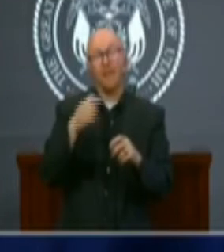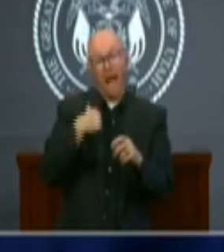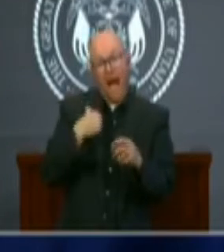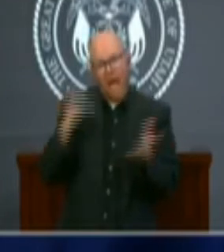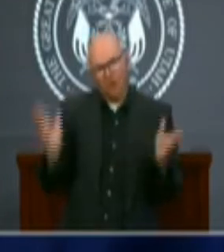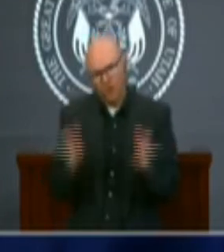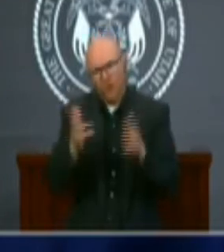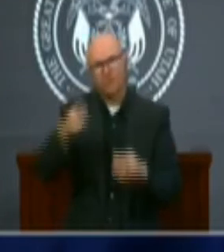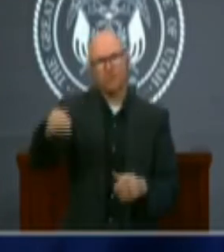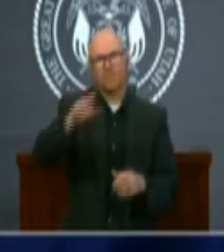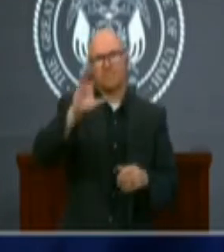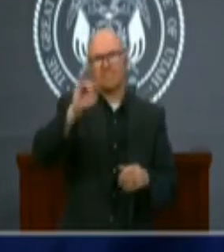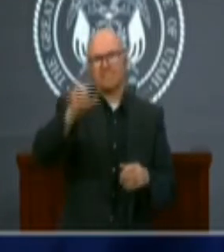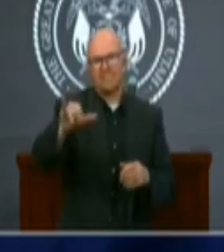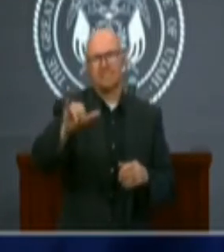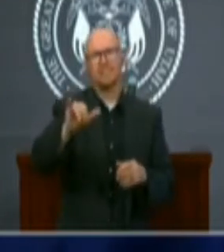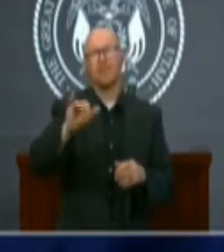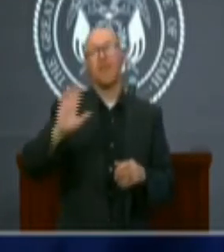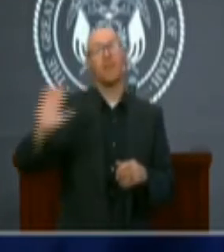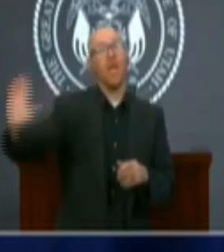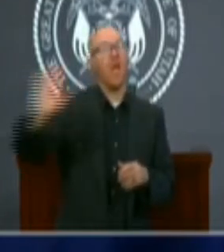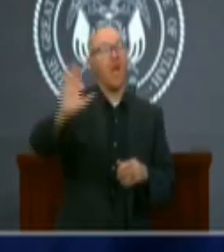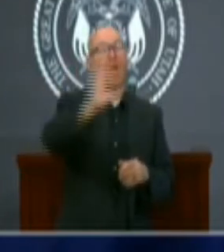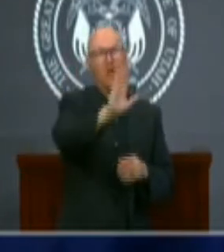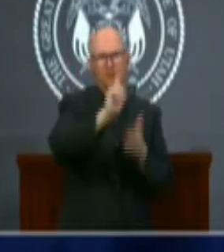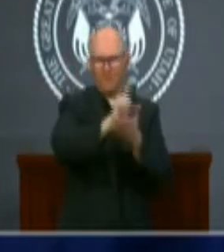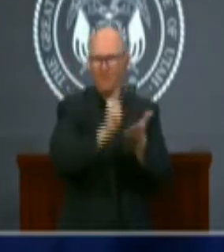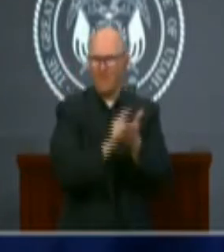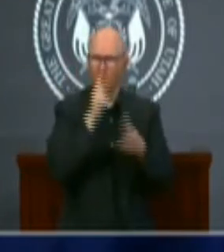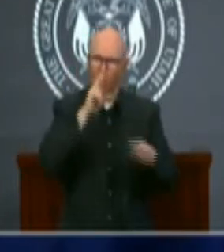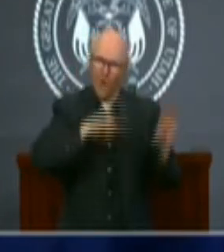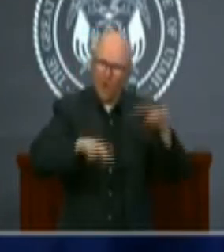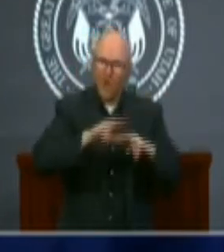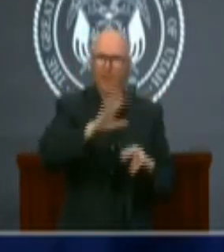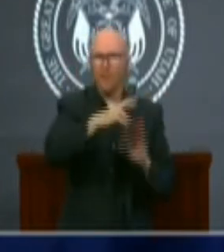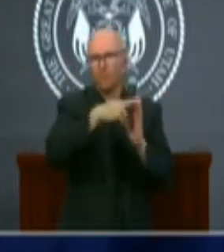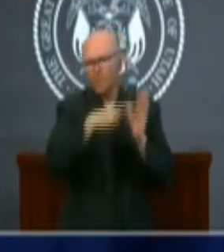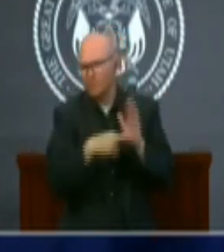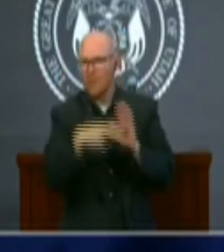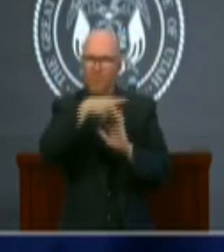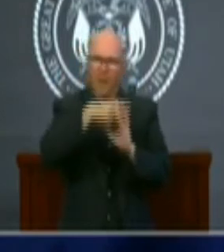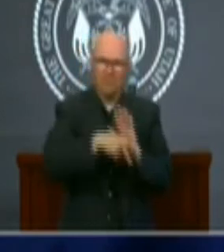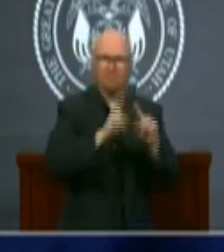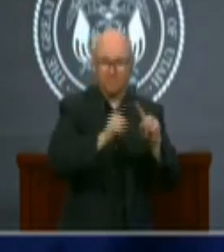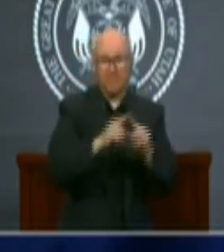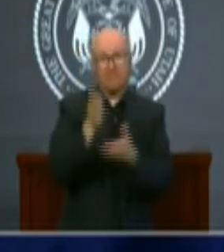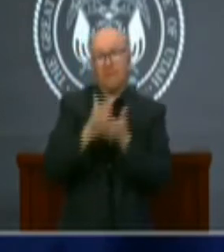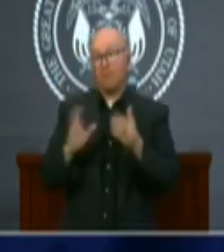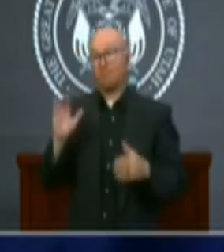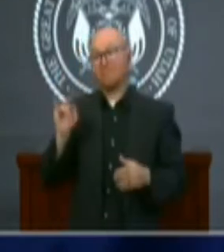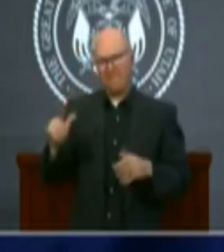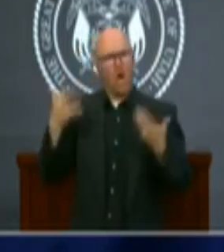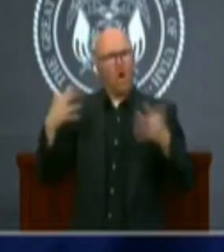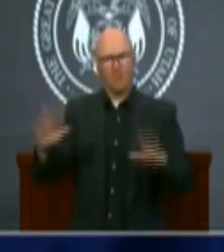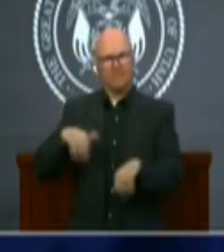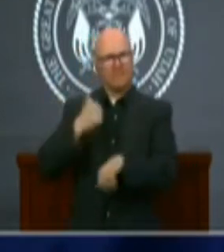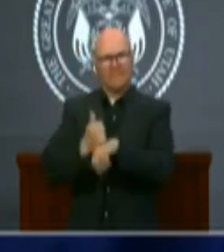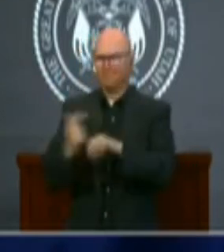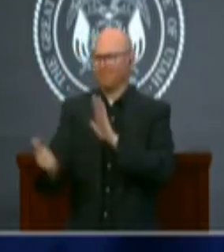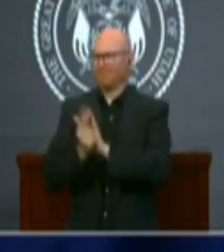again, their attorneys are going to have to look through this, make sure that they do it the right way. We have cities that have placed those restrictions